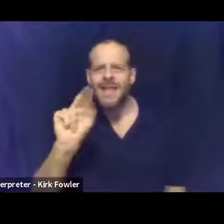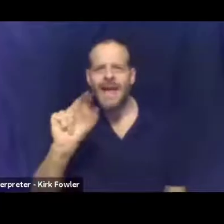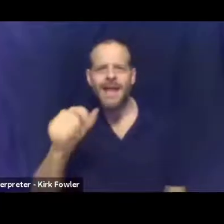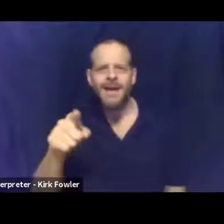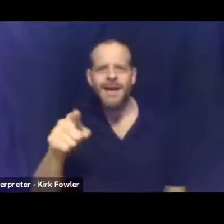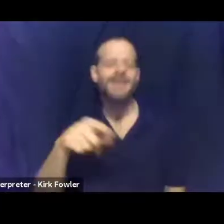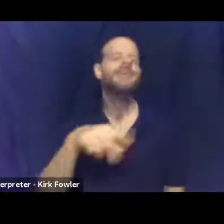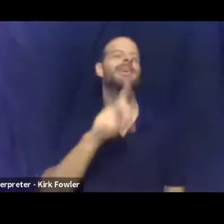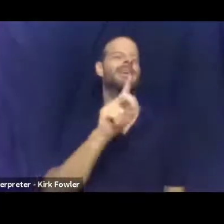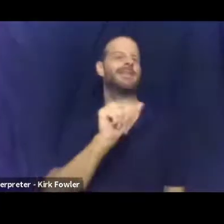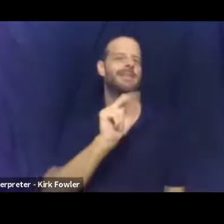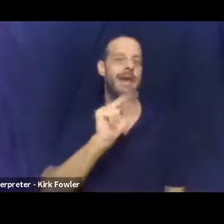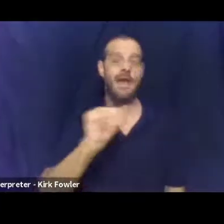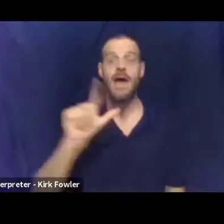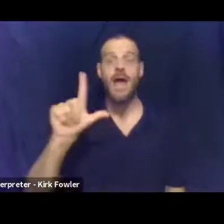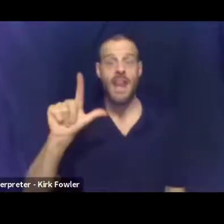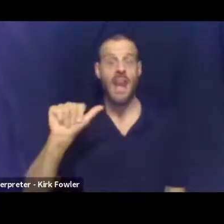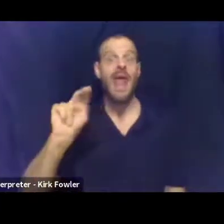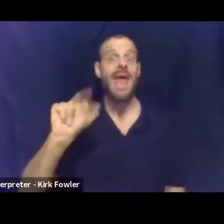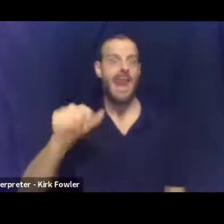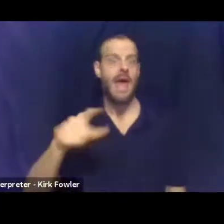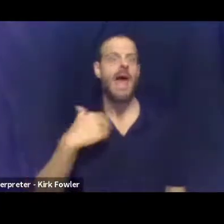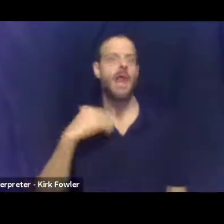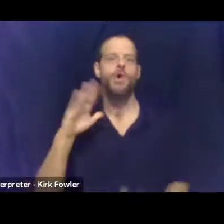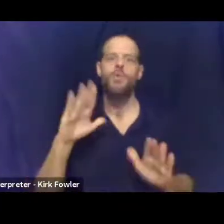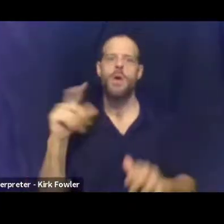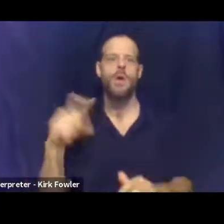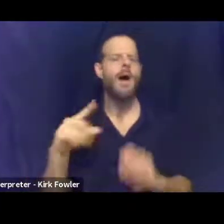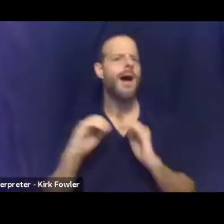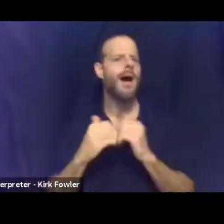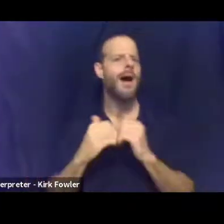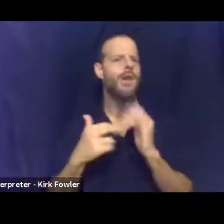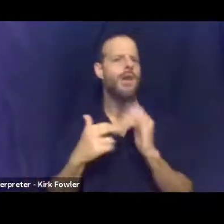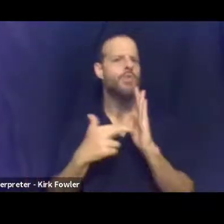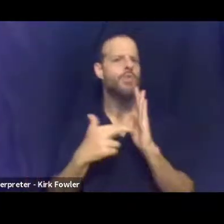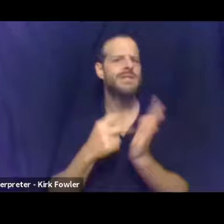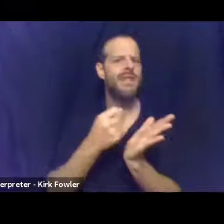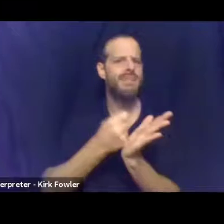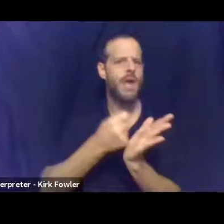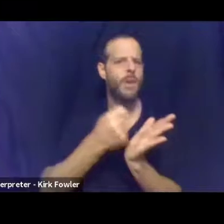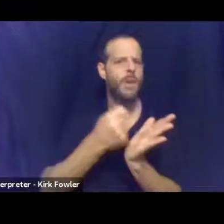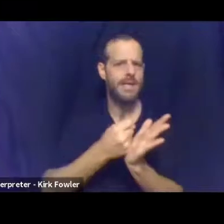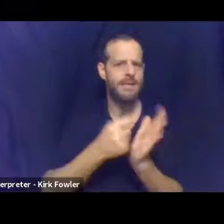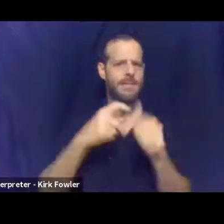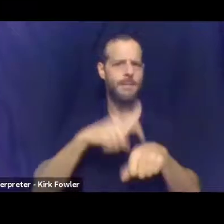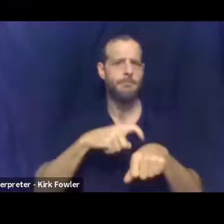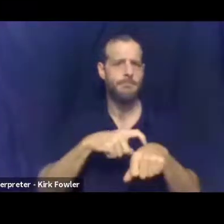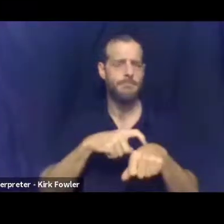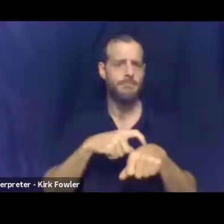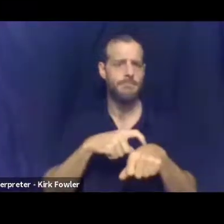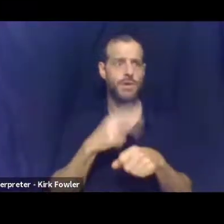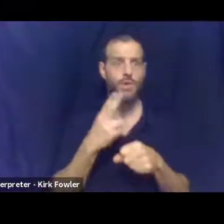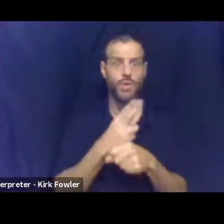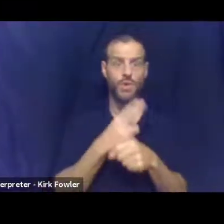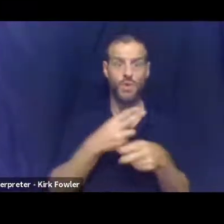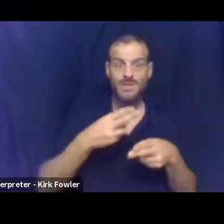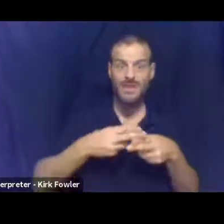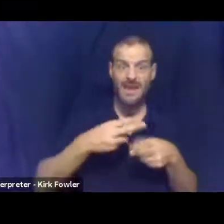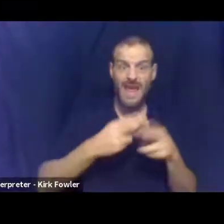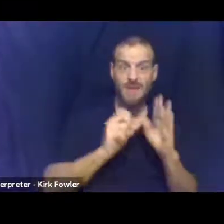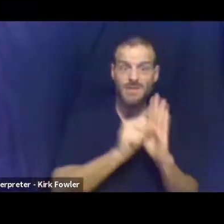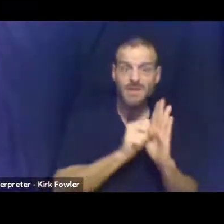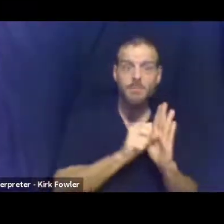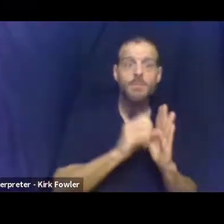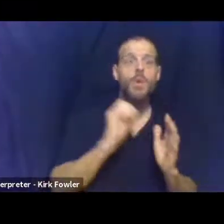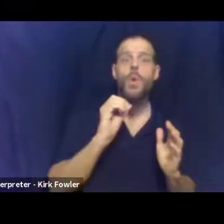Lana had a great question. She said, how do you represent therapy time? Do you use the person's name symbol or something to represent